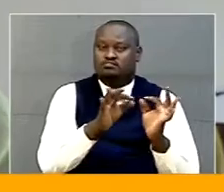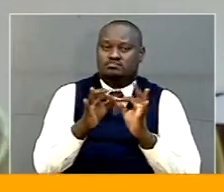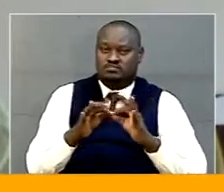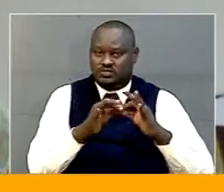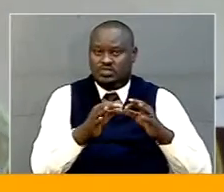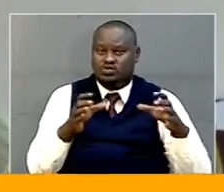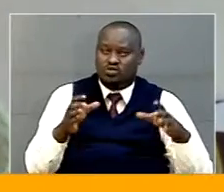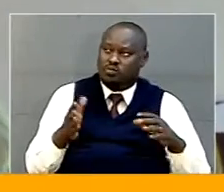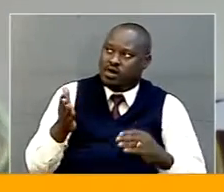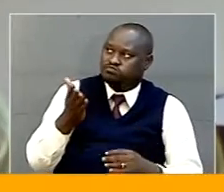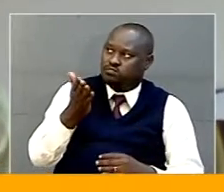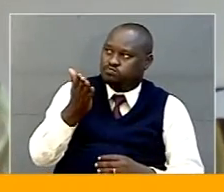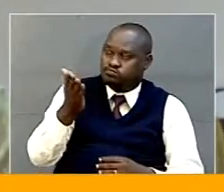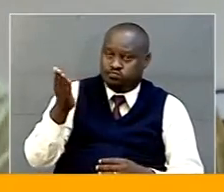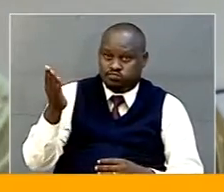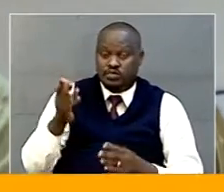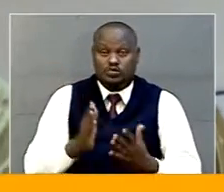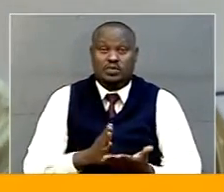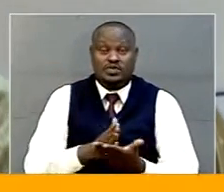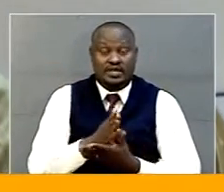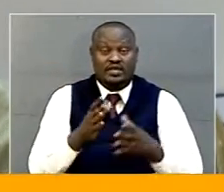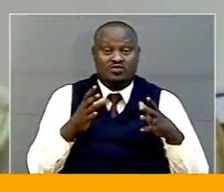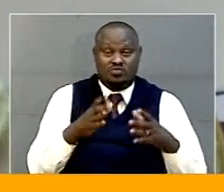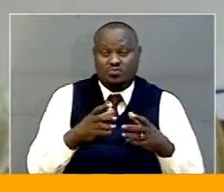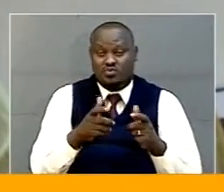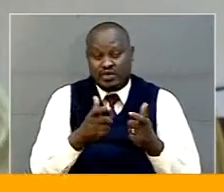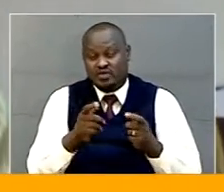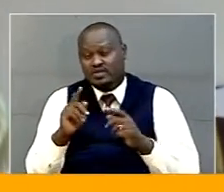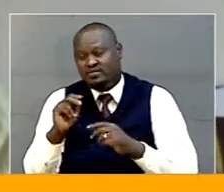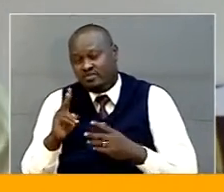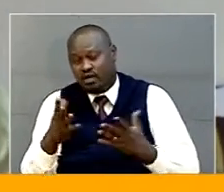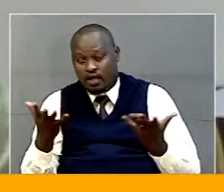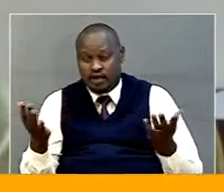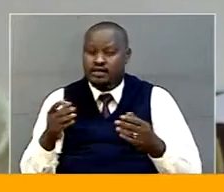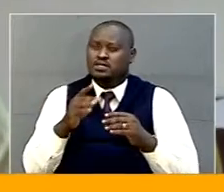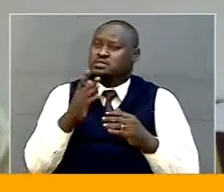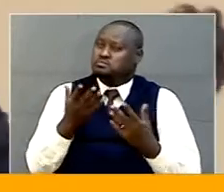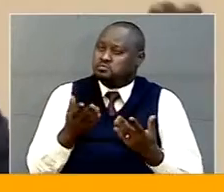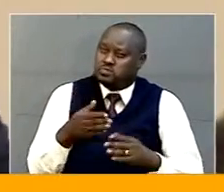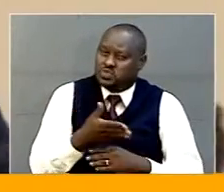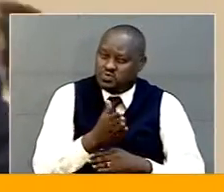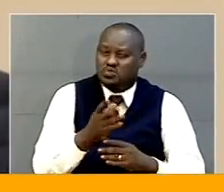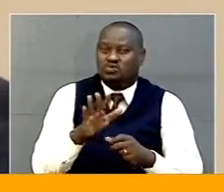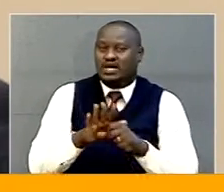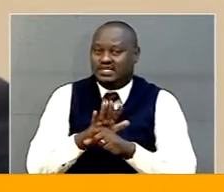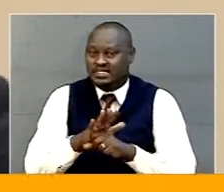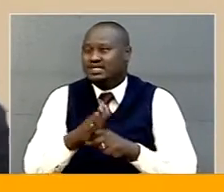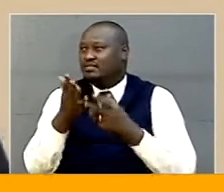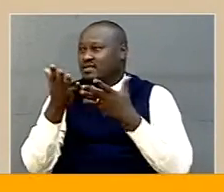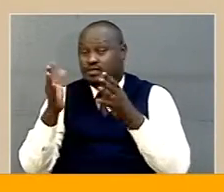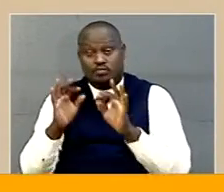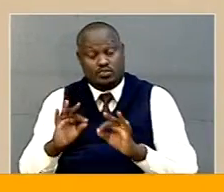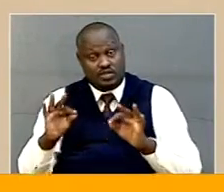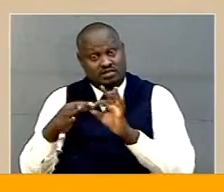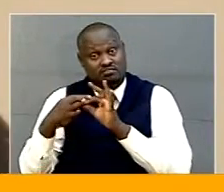all march at the court where our brothers will appear on 19th, will be of great impact. You have to do with an accountant of Red